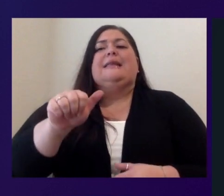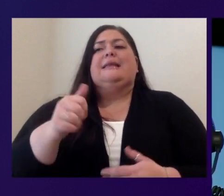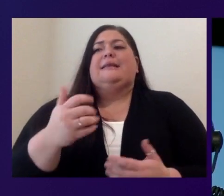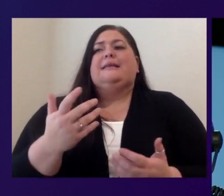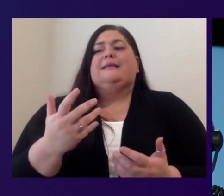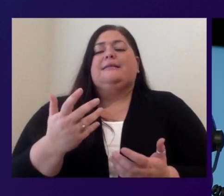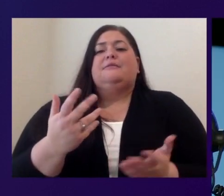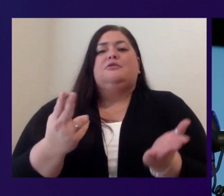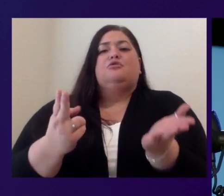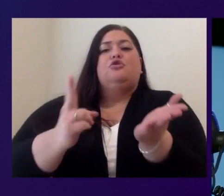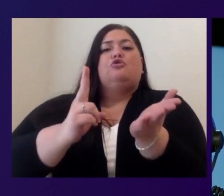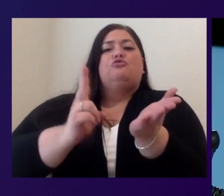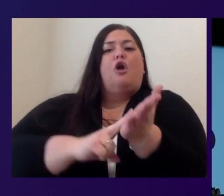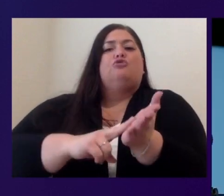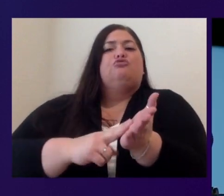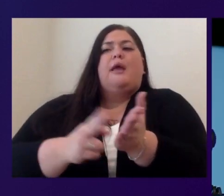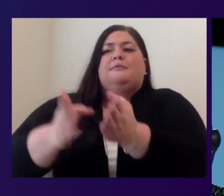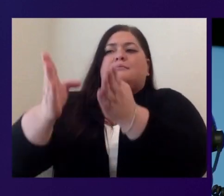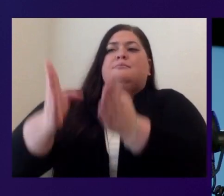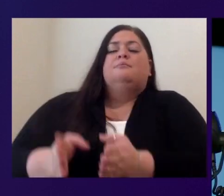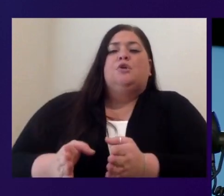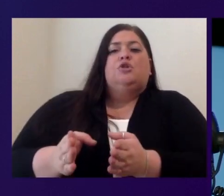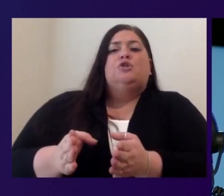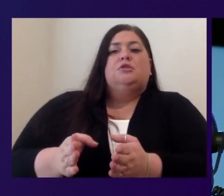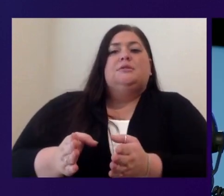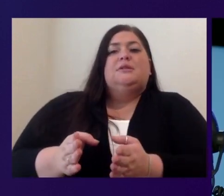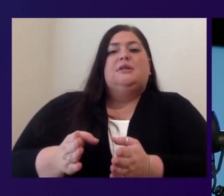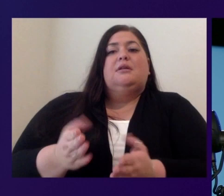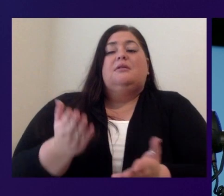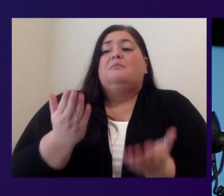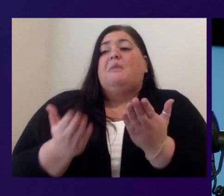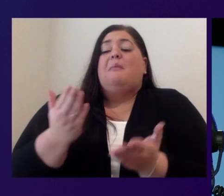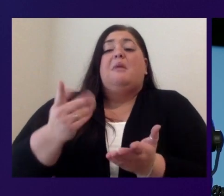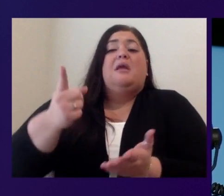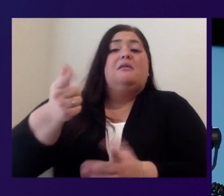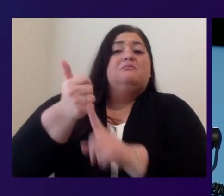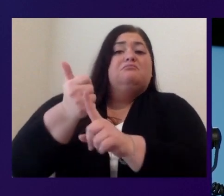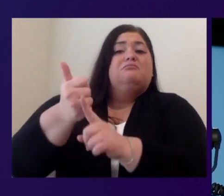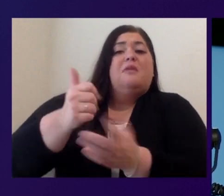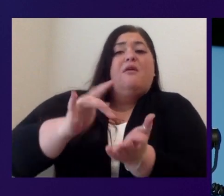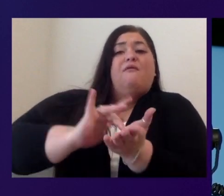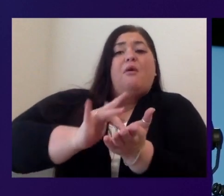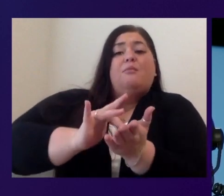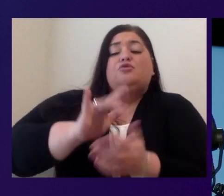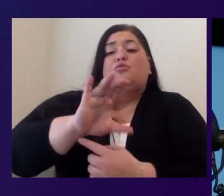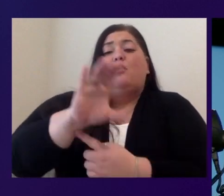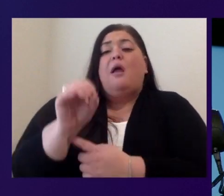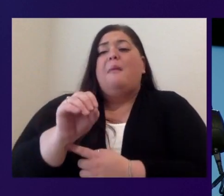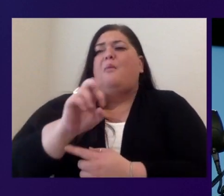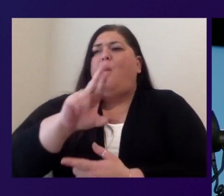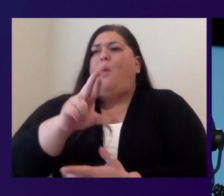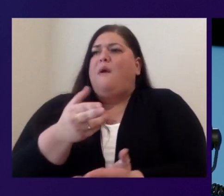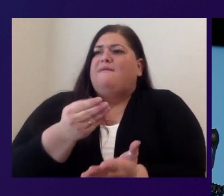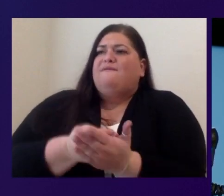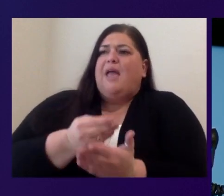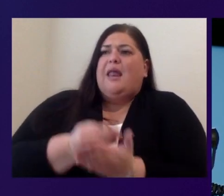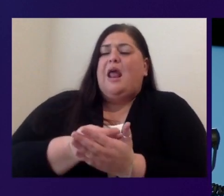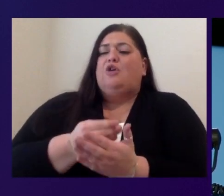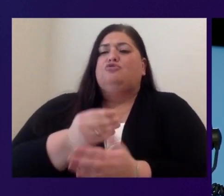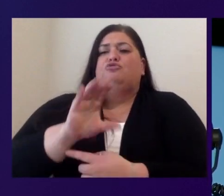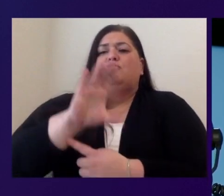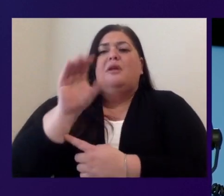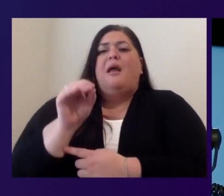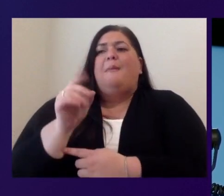any contractor you have. You might be a pharmaceutical company, or you might be a financial services company with a bunch of